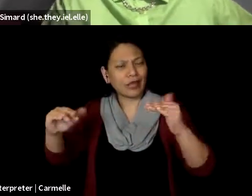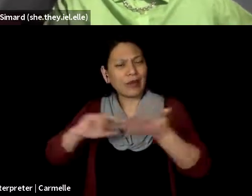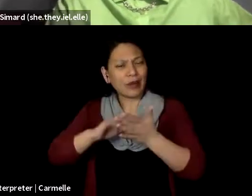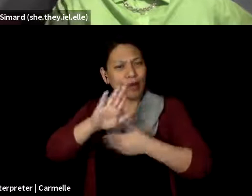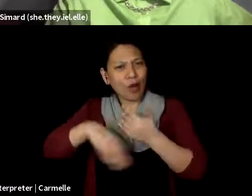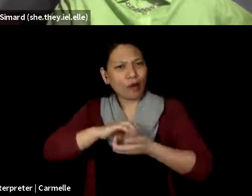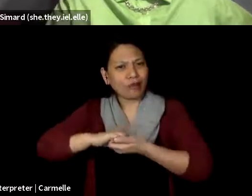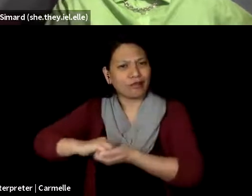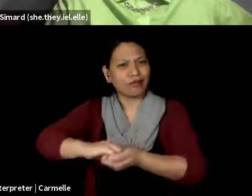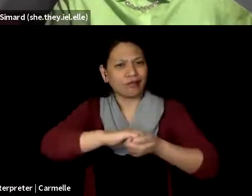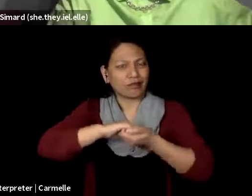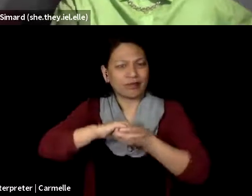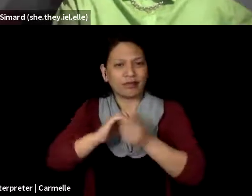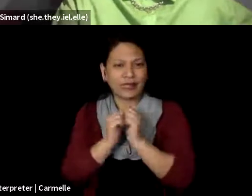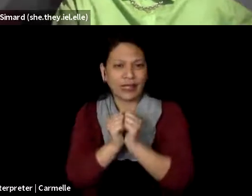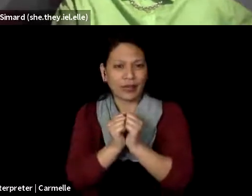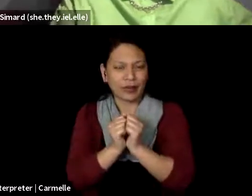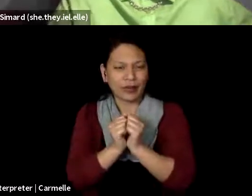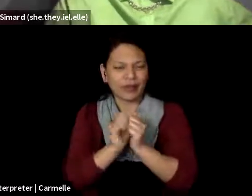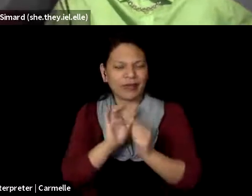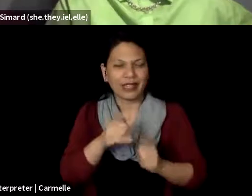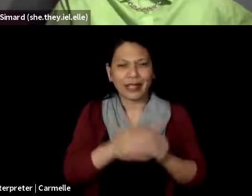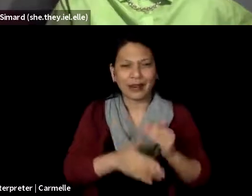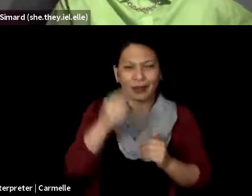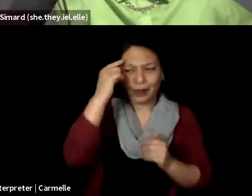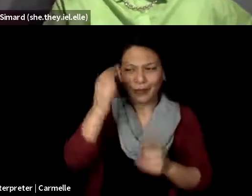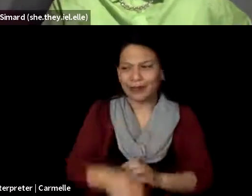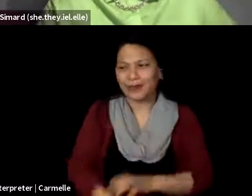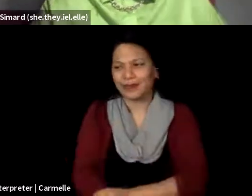that work. End of thought.